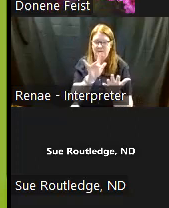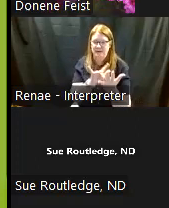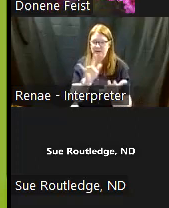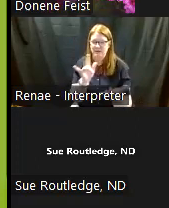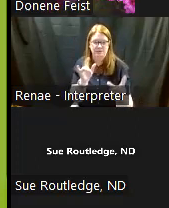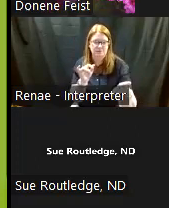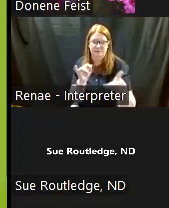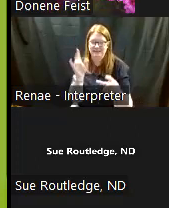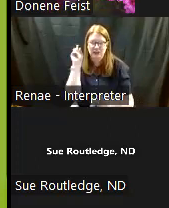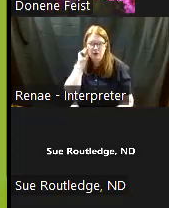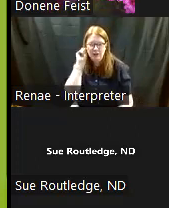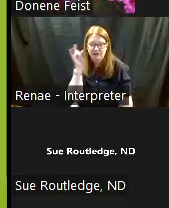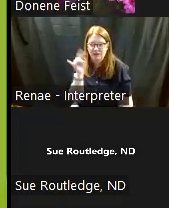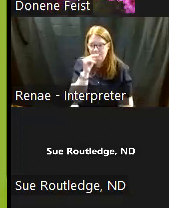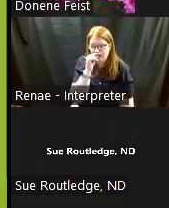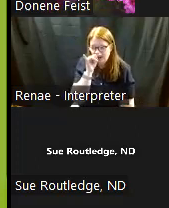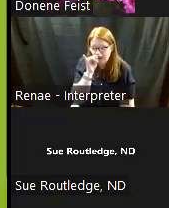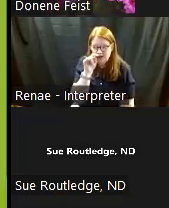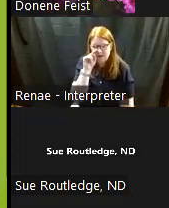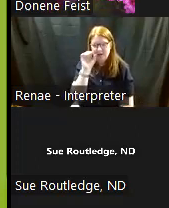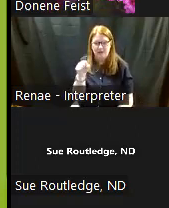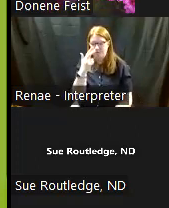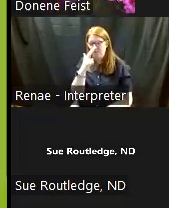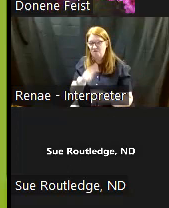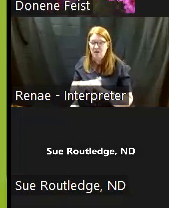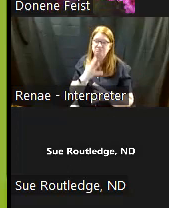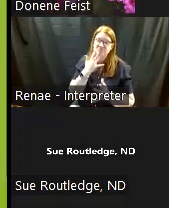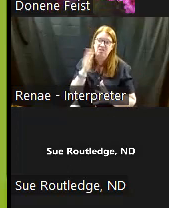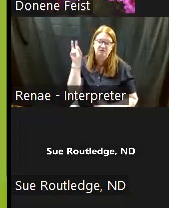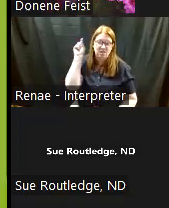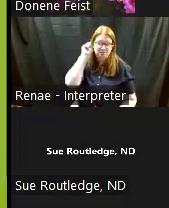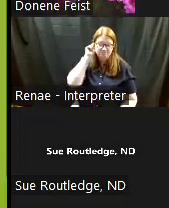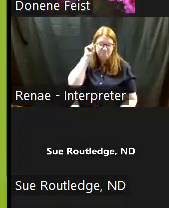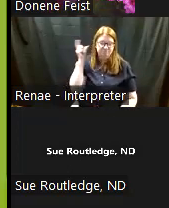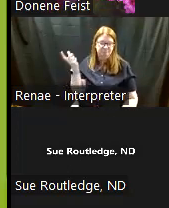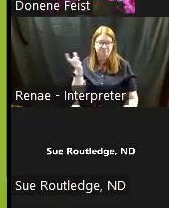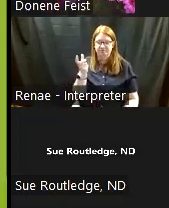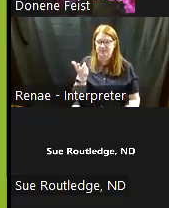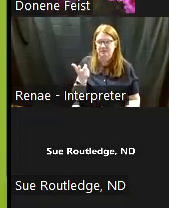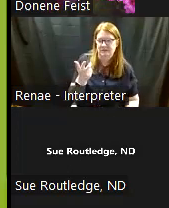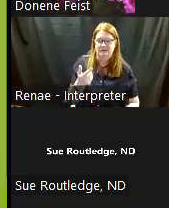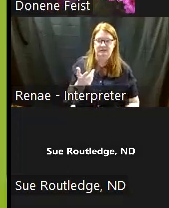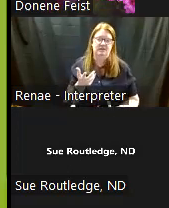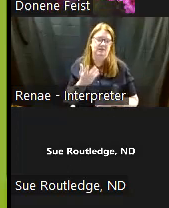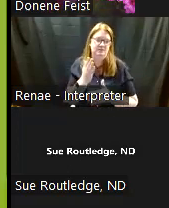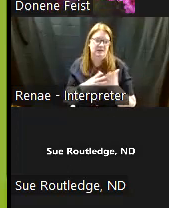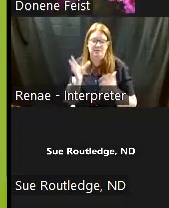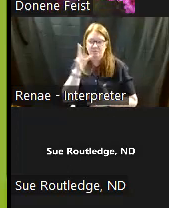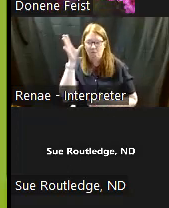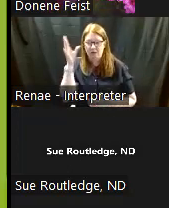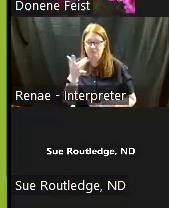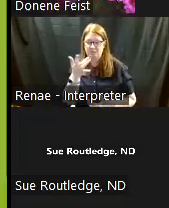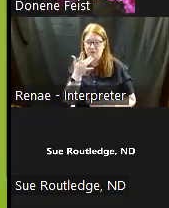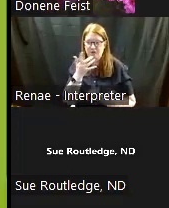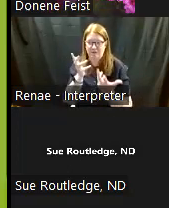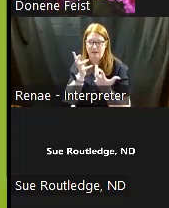that we work with for kids. They can be fun. They can be colorful like this. They don't have to be. Some parents want to blend, and that's just fine too. I